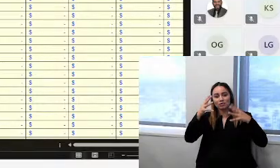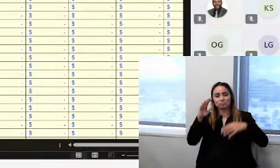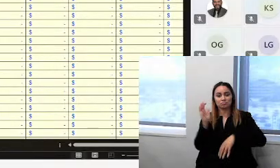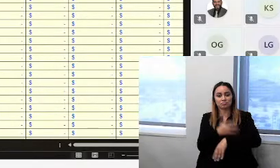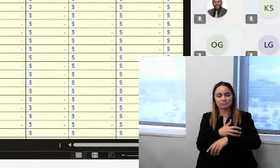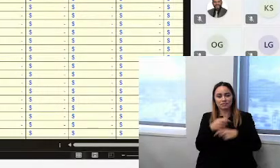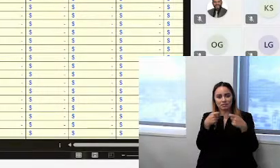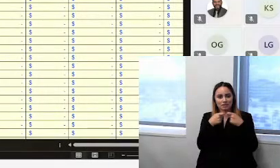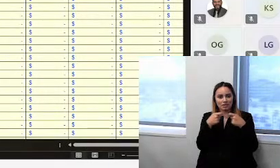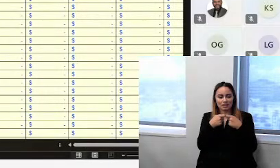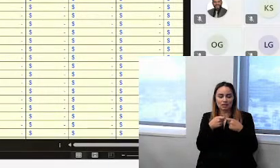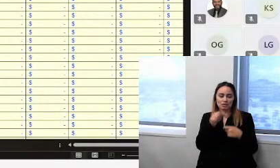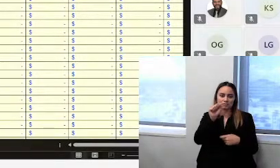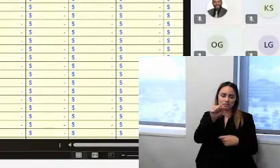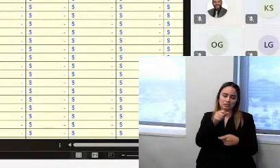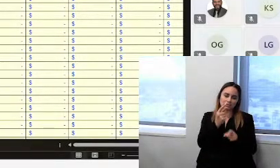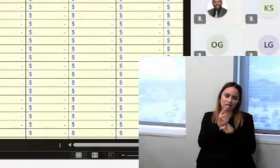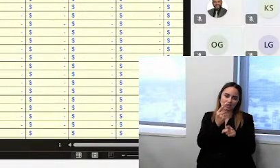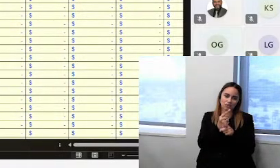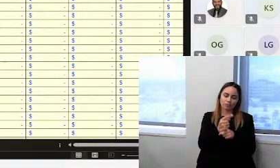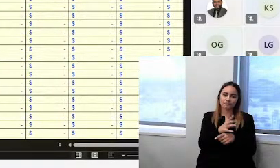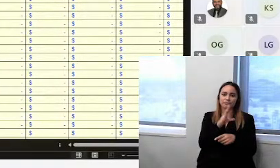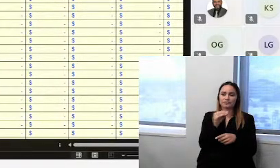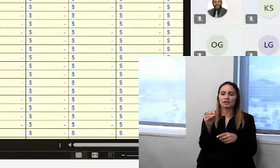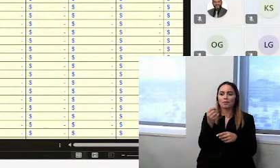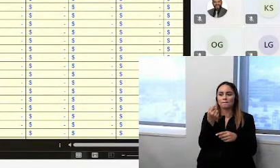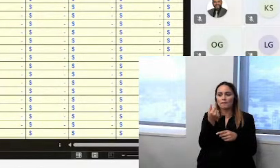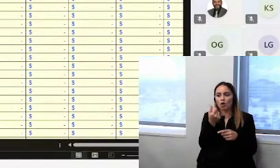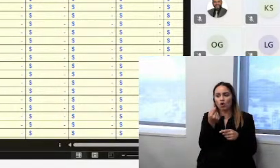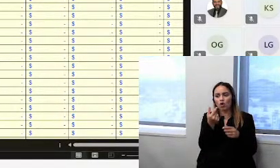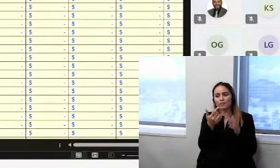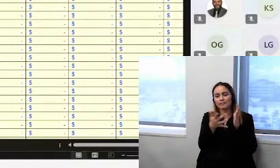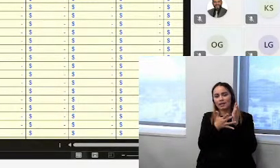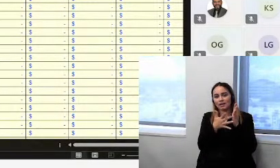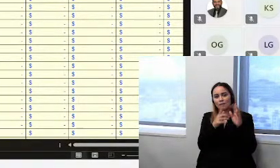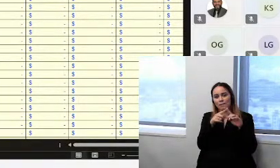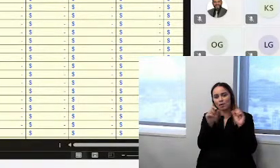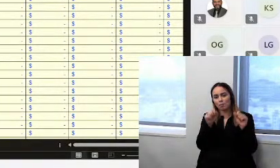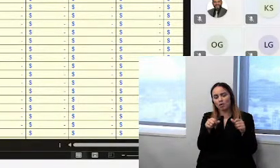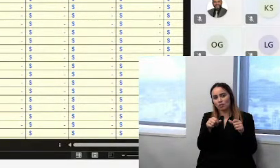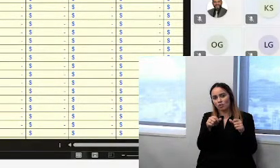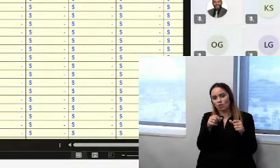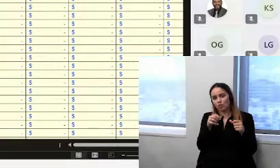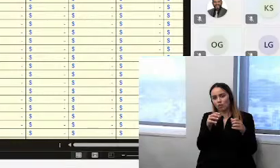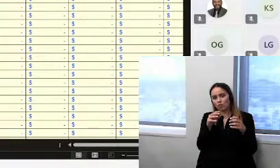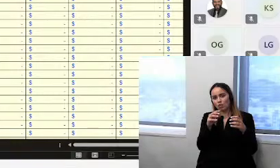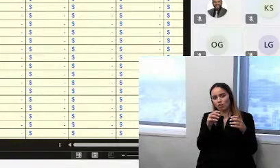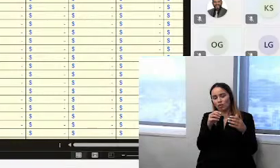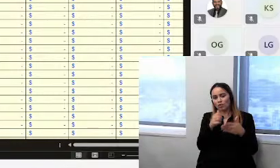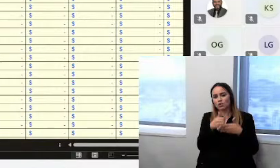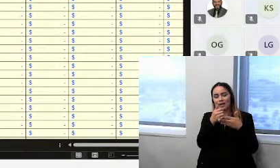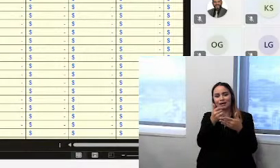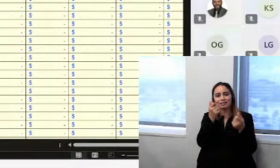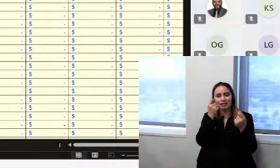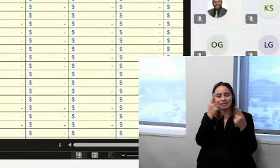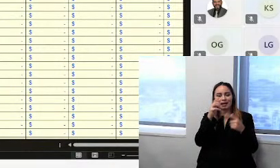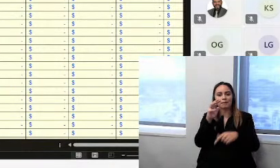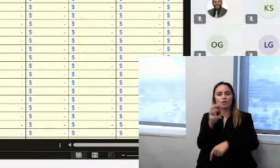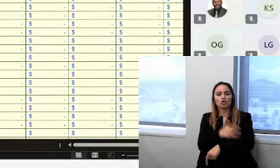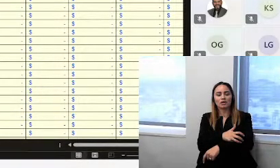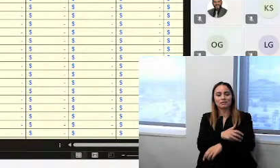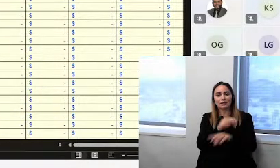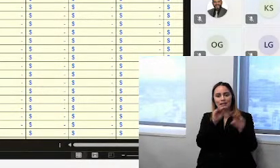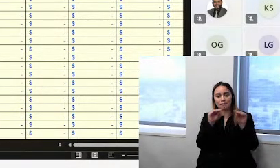And lastly, it's a little technical, but it might help you understand. Power to move between point A to point B